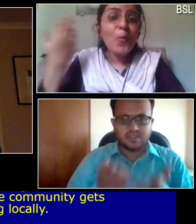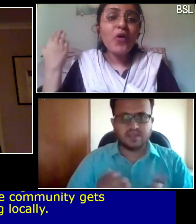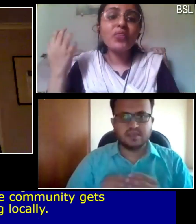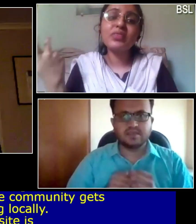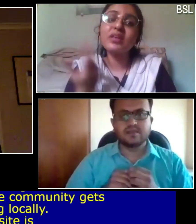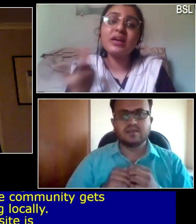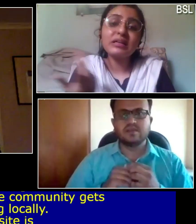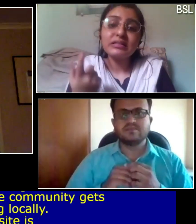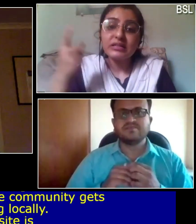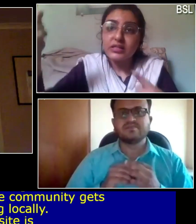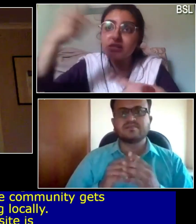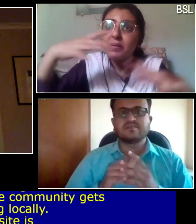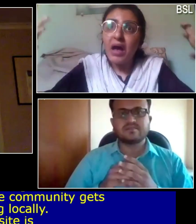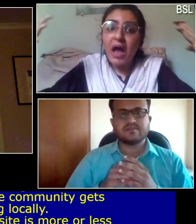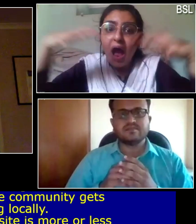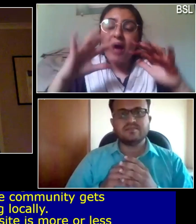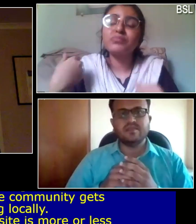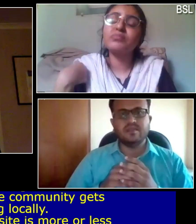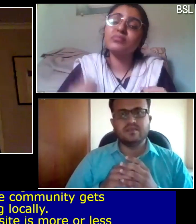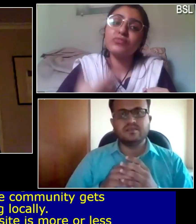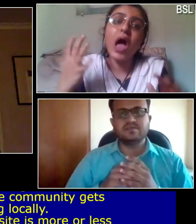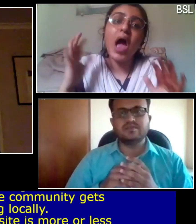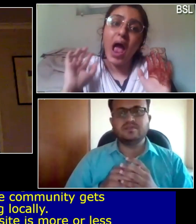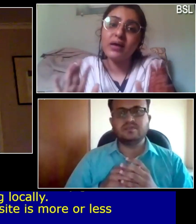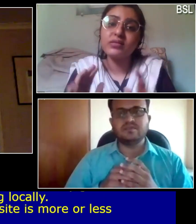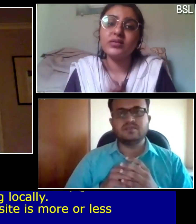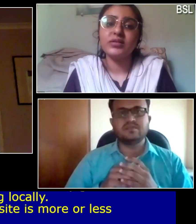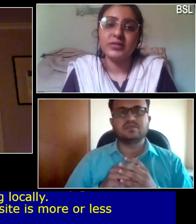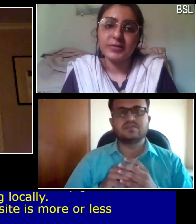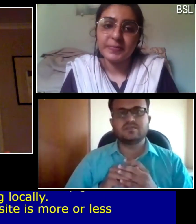accessible, but it needs constant monitoring.